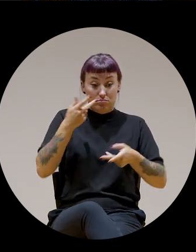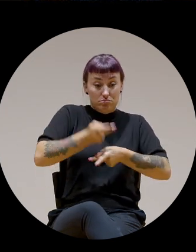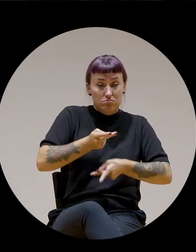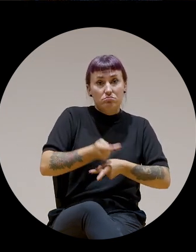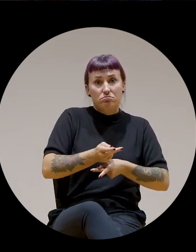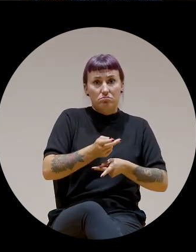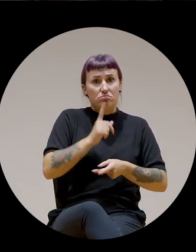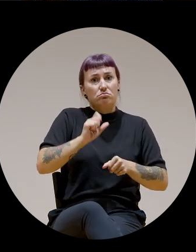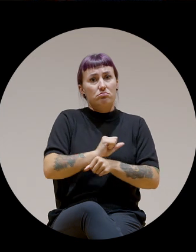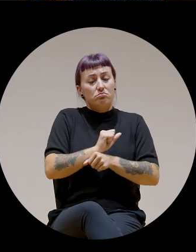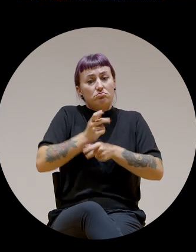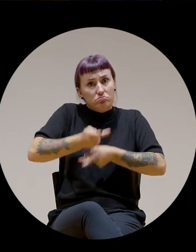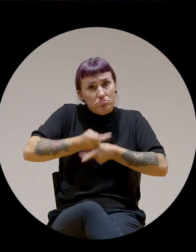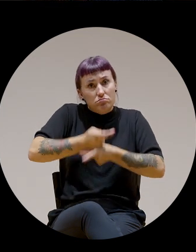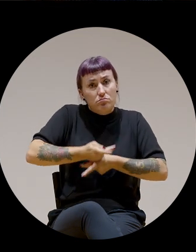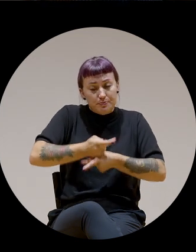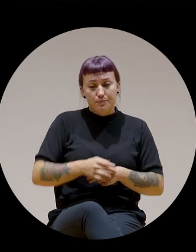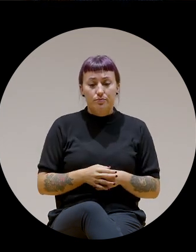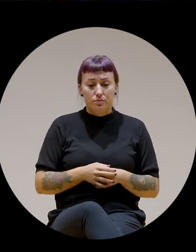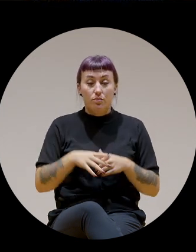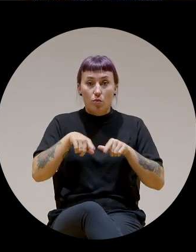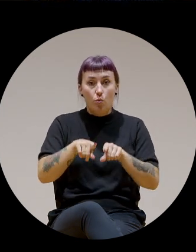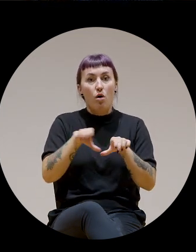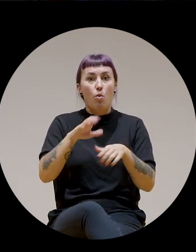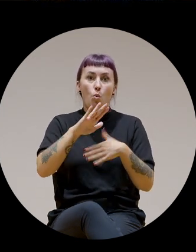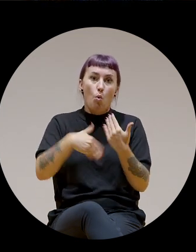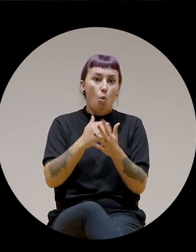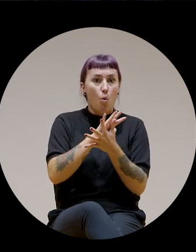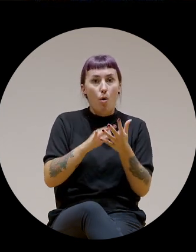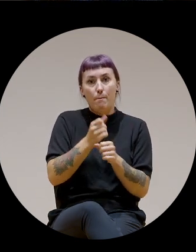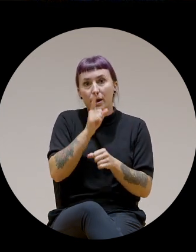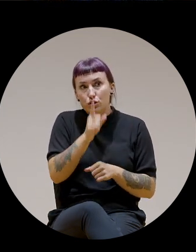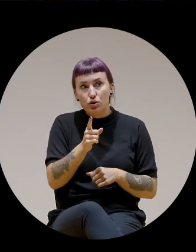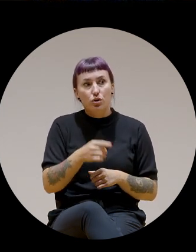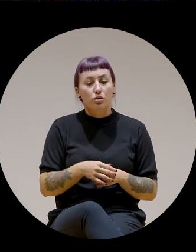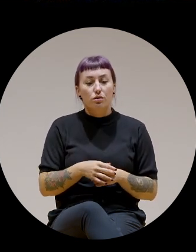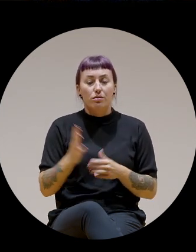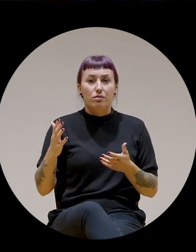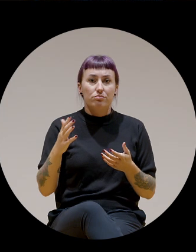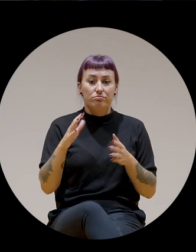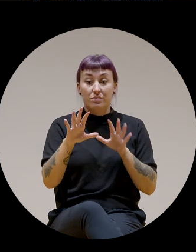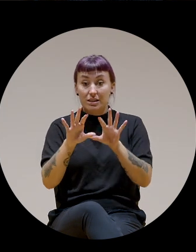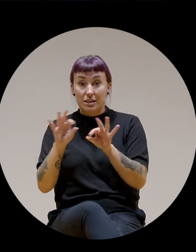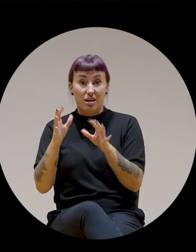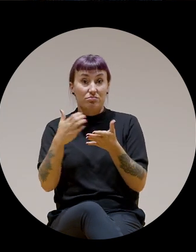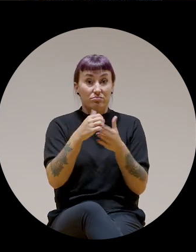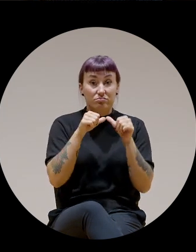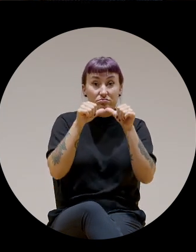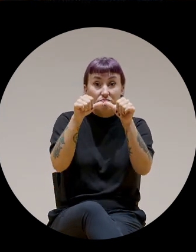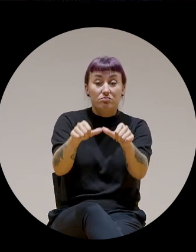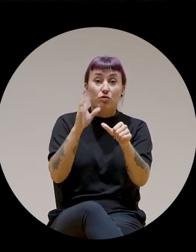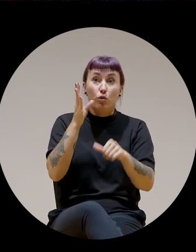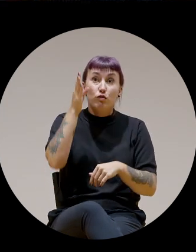our care are actually being cared for. So while we're doing all of this, while we're making sure that this collection continues